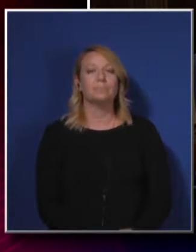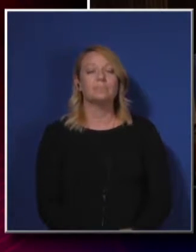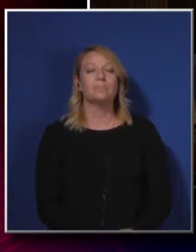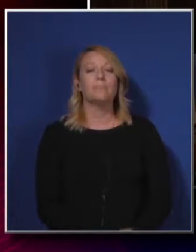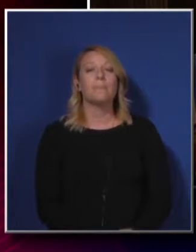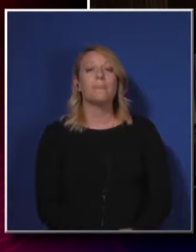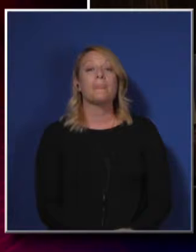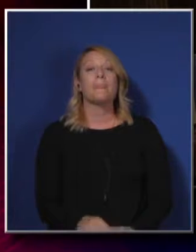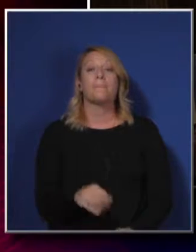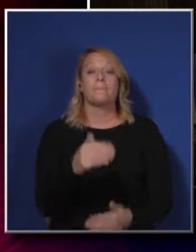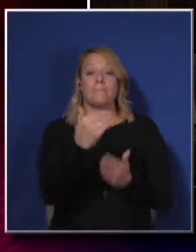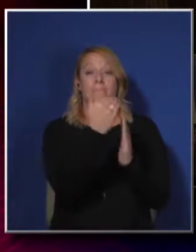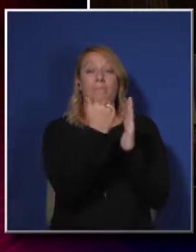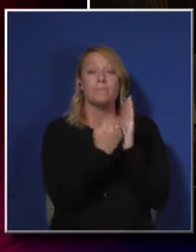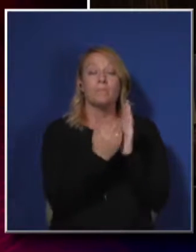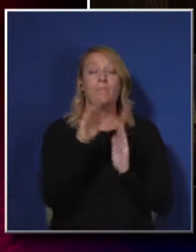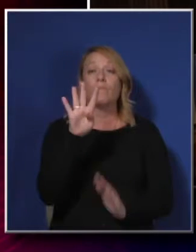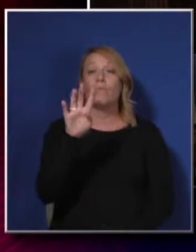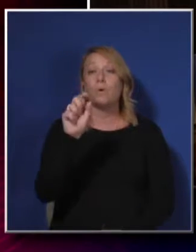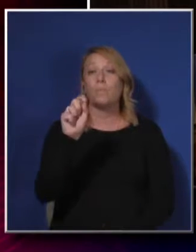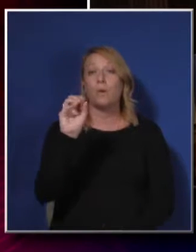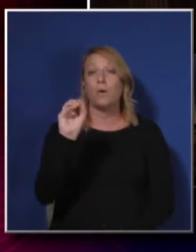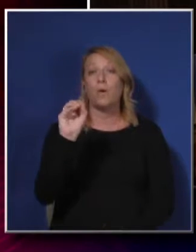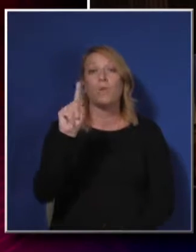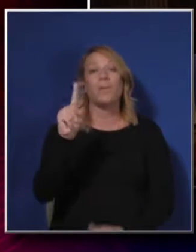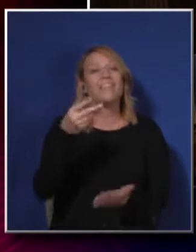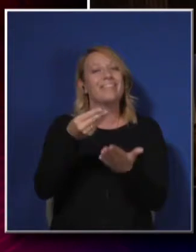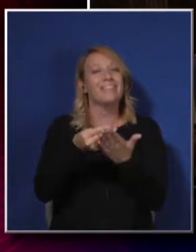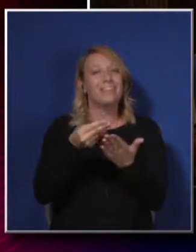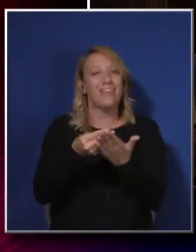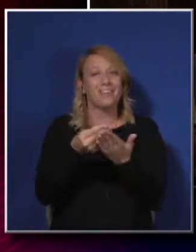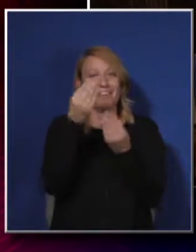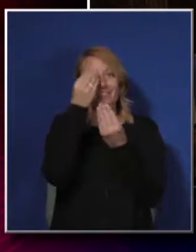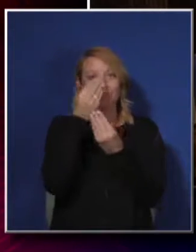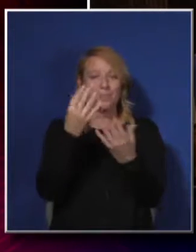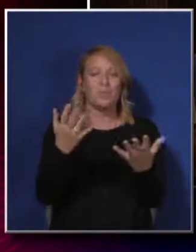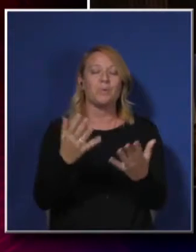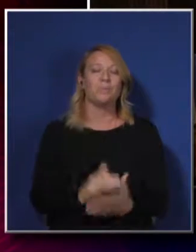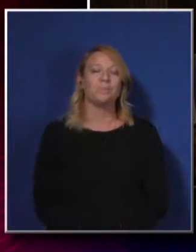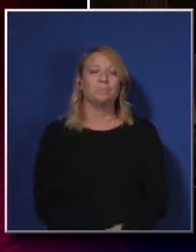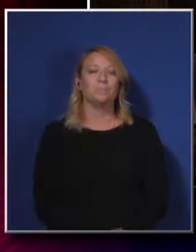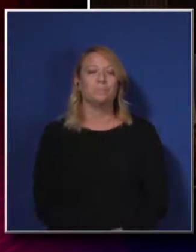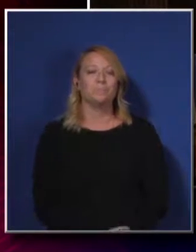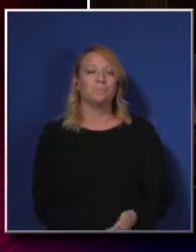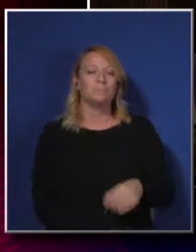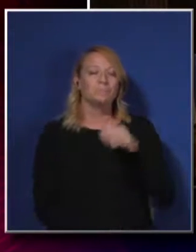On to item 4.01, finance report. Excuse me.